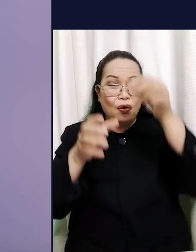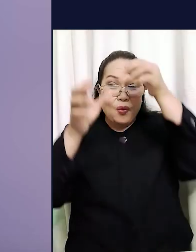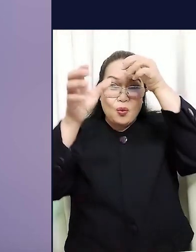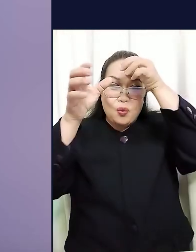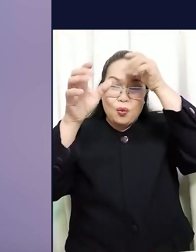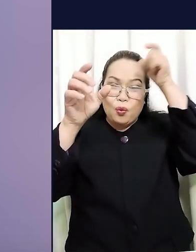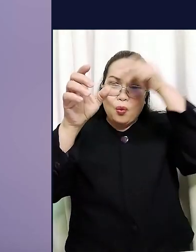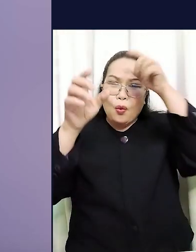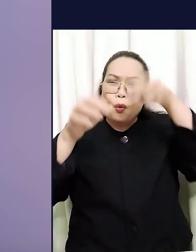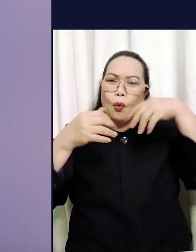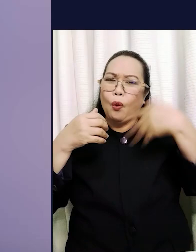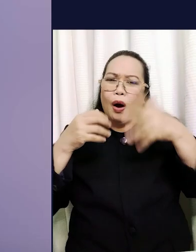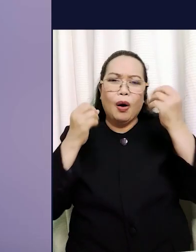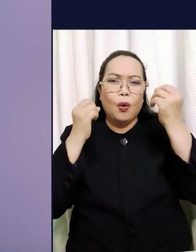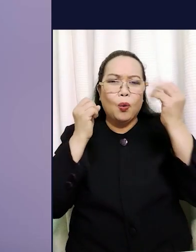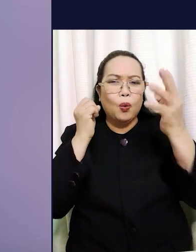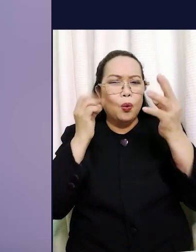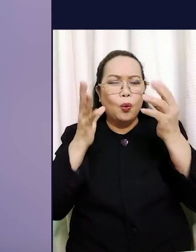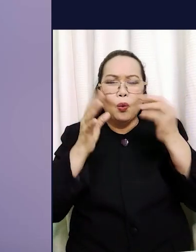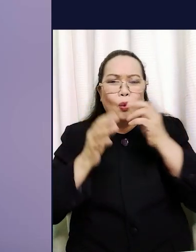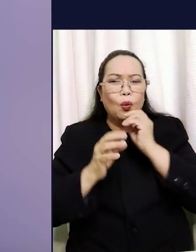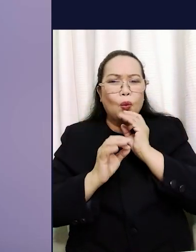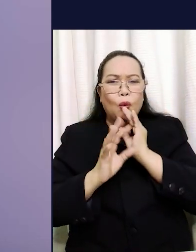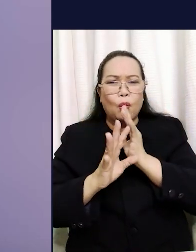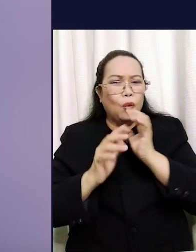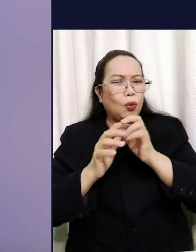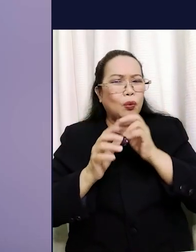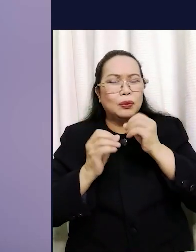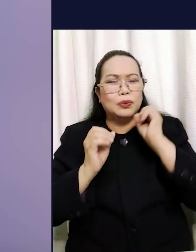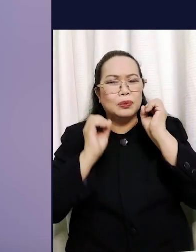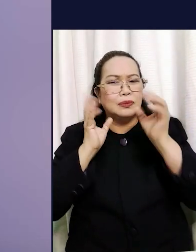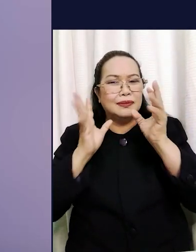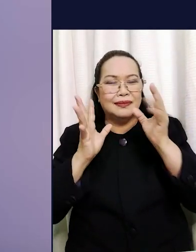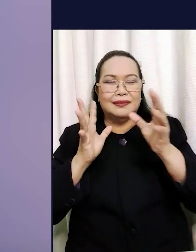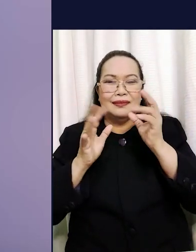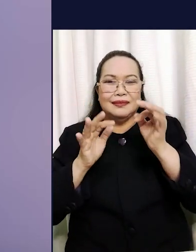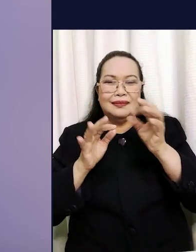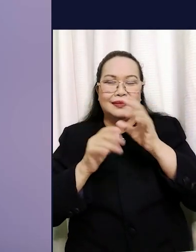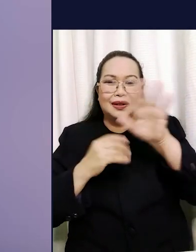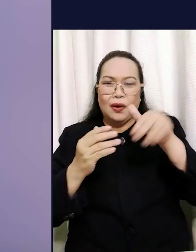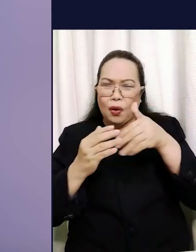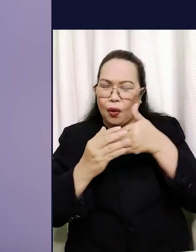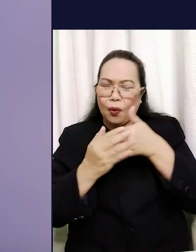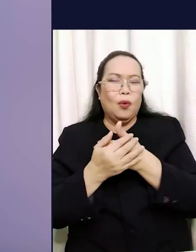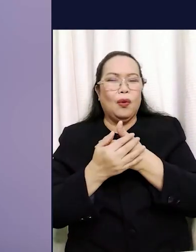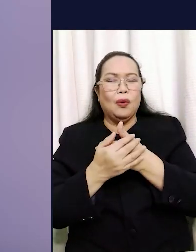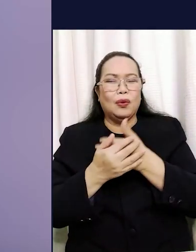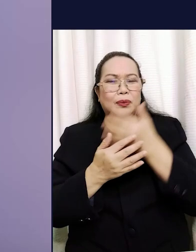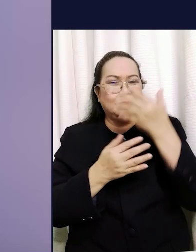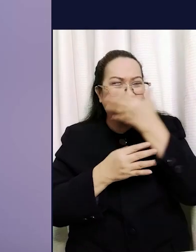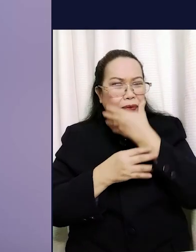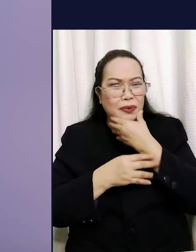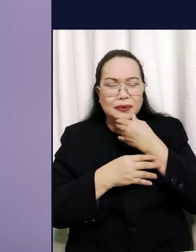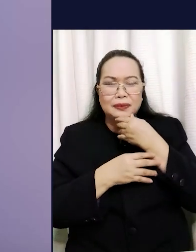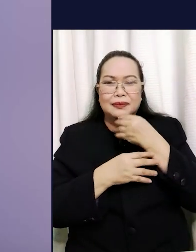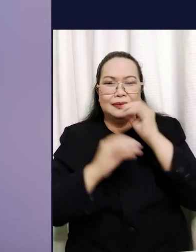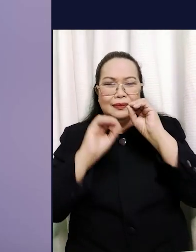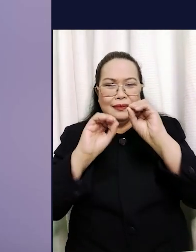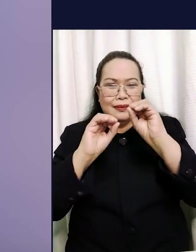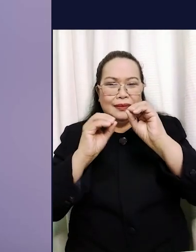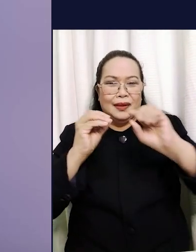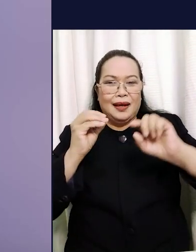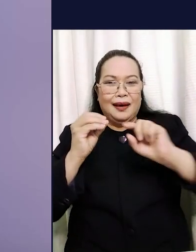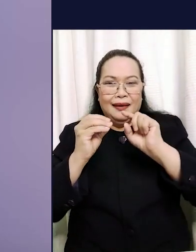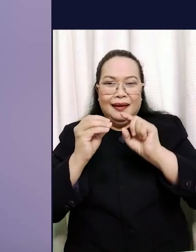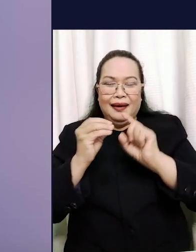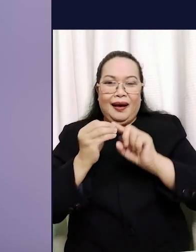karunungan at ng pagpapahayag o ng pagbabahagi na napakaganda na nagtuturo